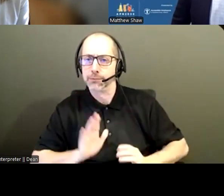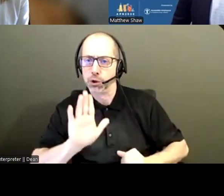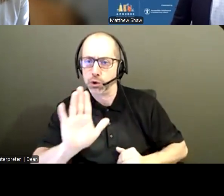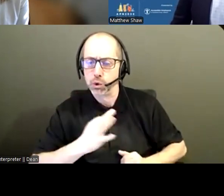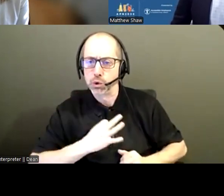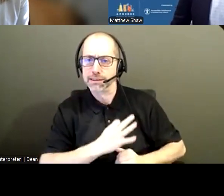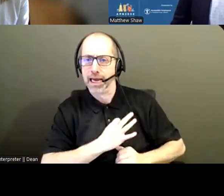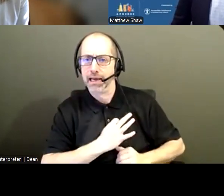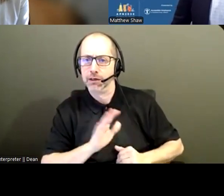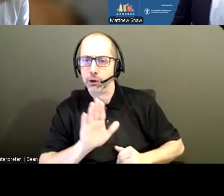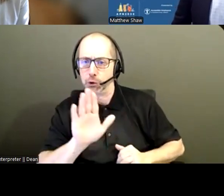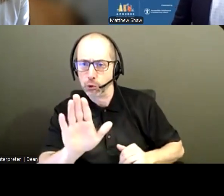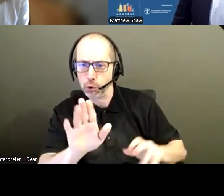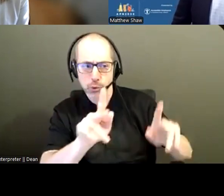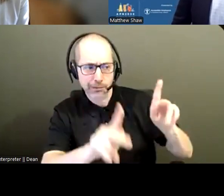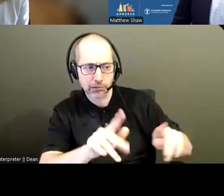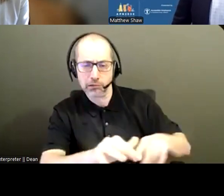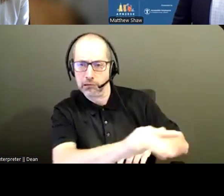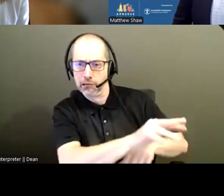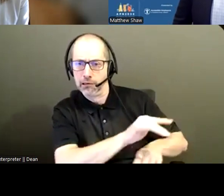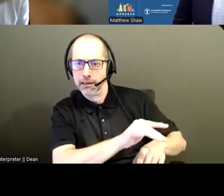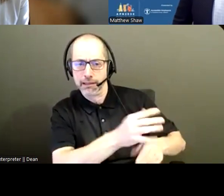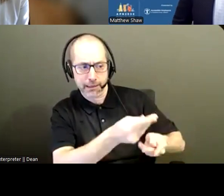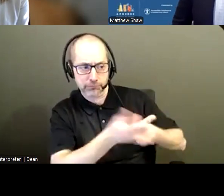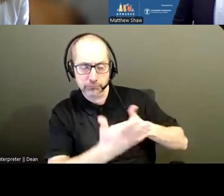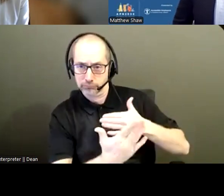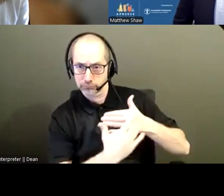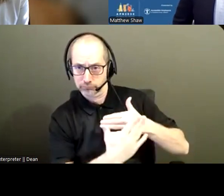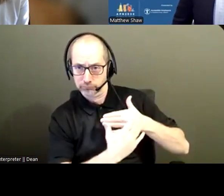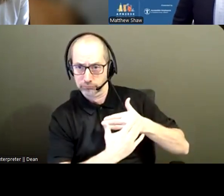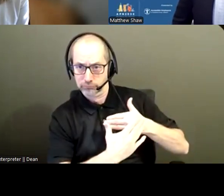telling me and how am I responding to it, to